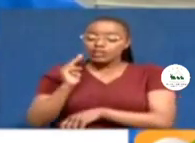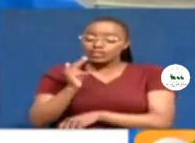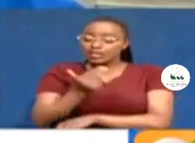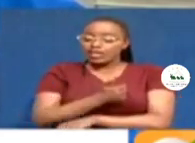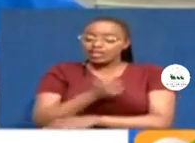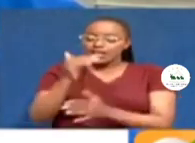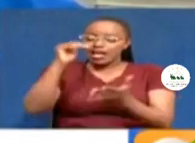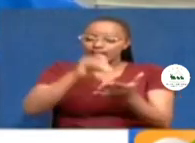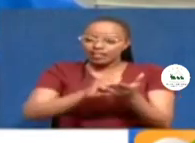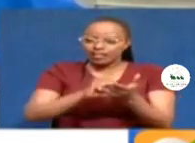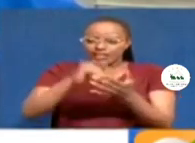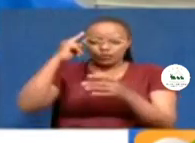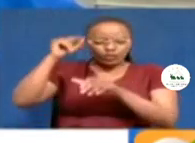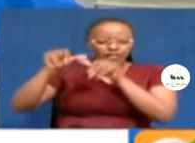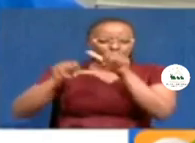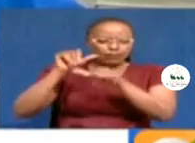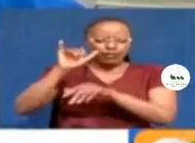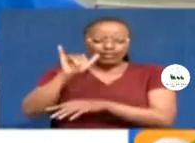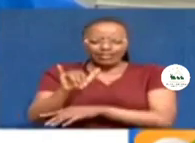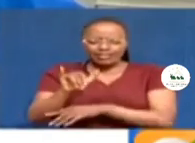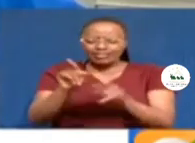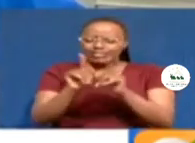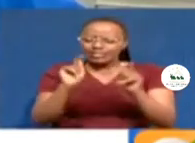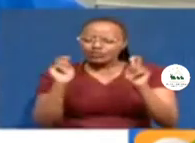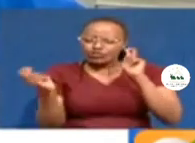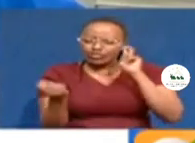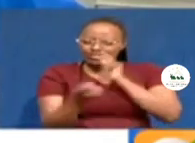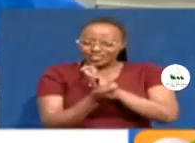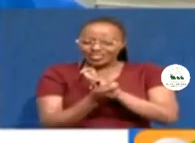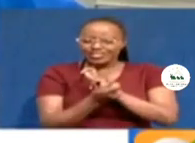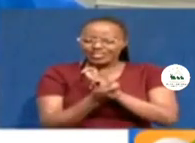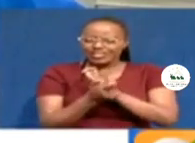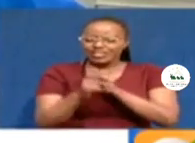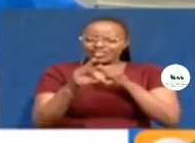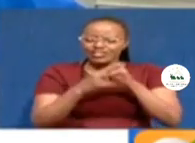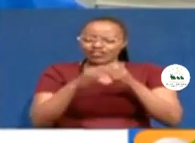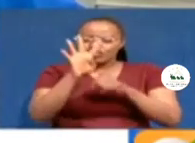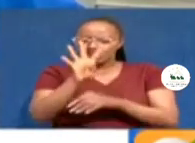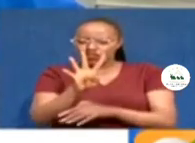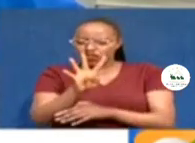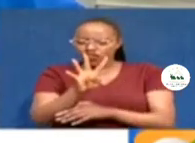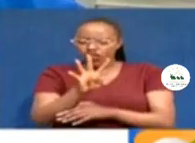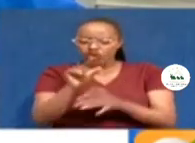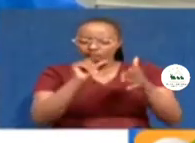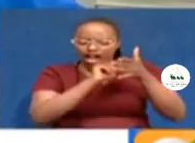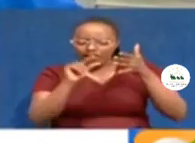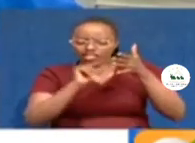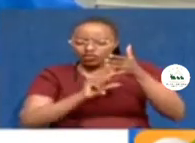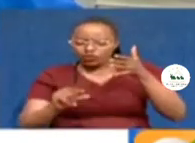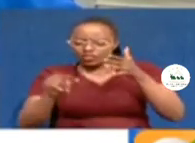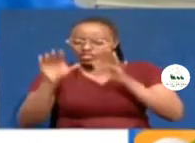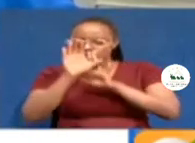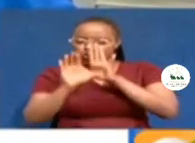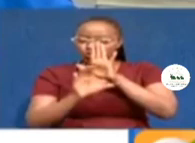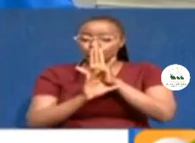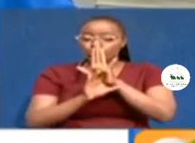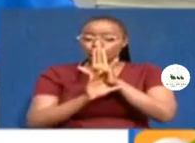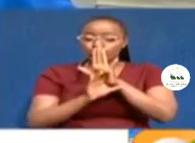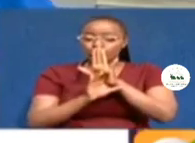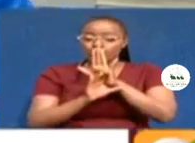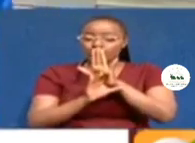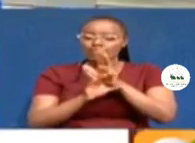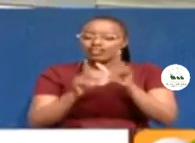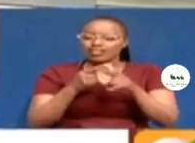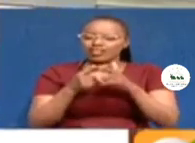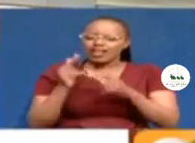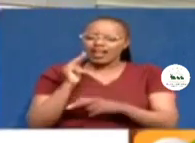us again tinker with it, let us change 74 articles of this constitution,